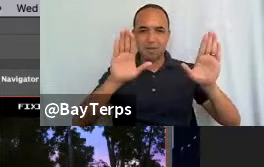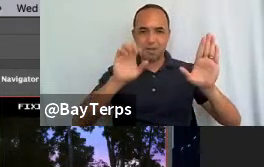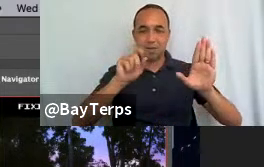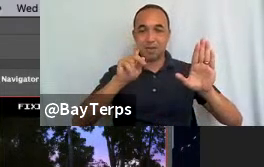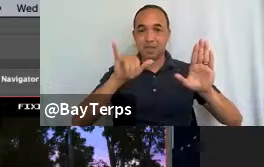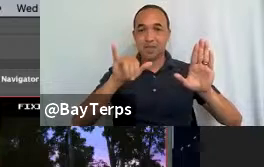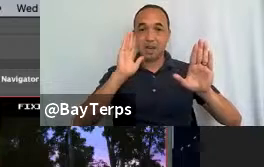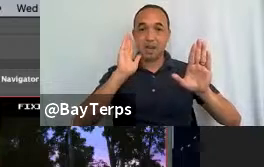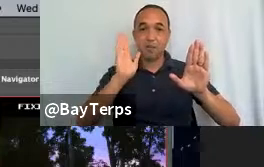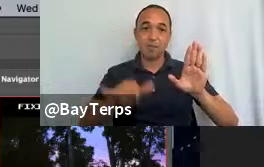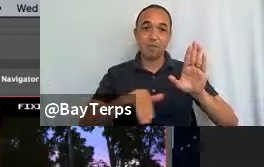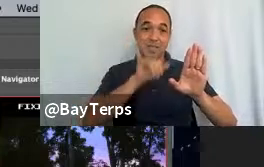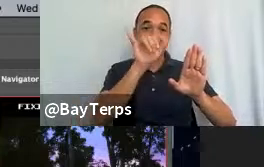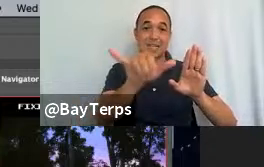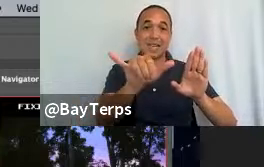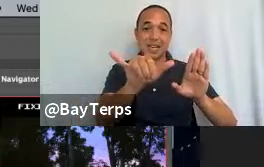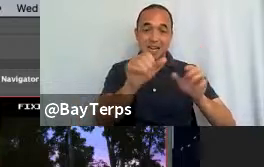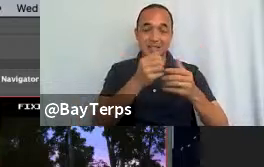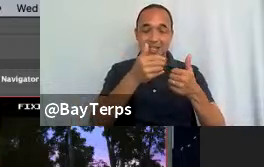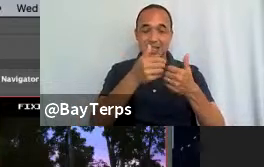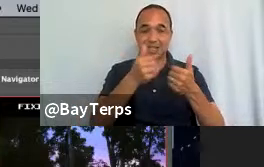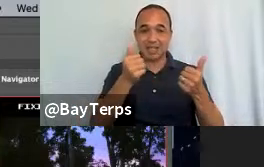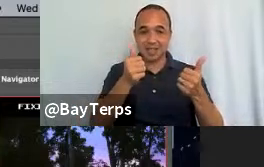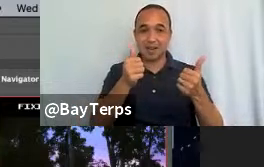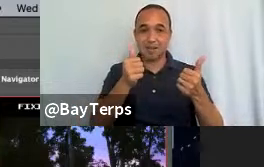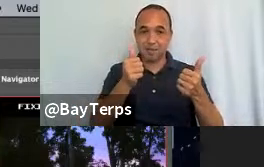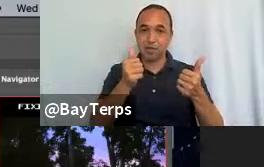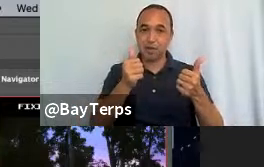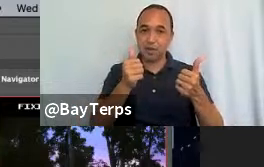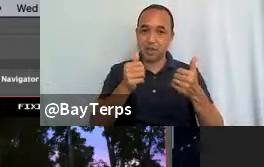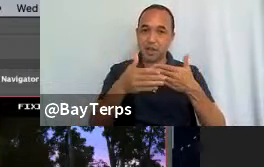separate layer on top. And when we edit the